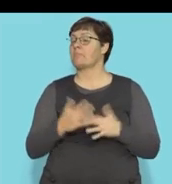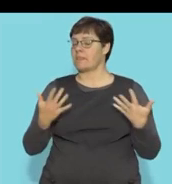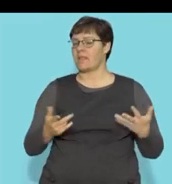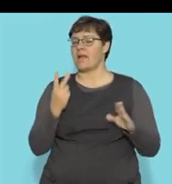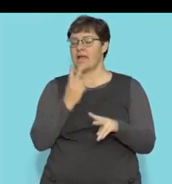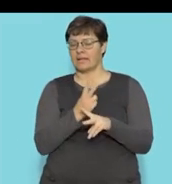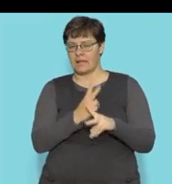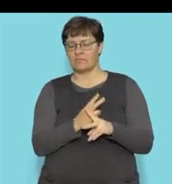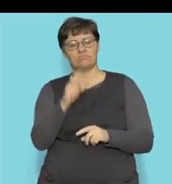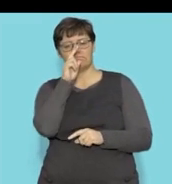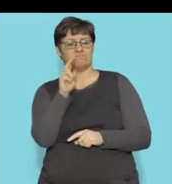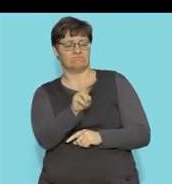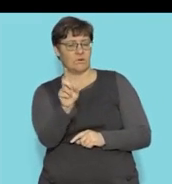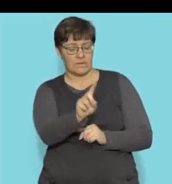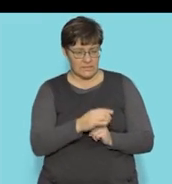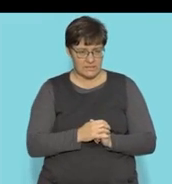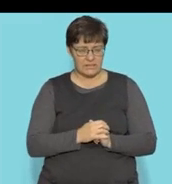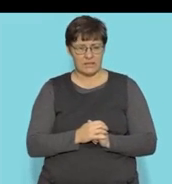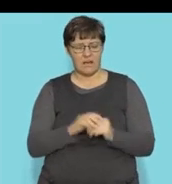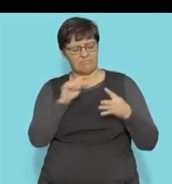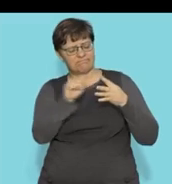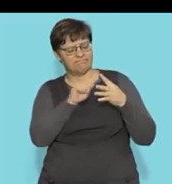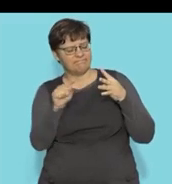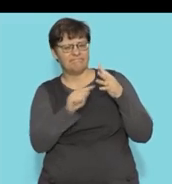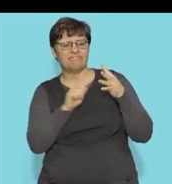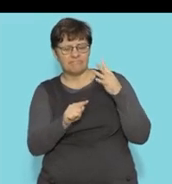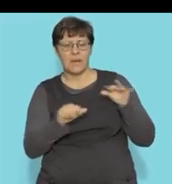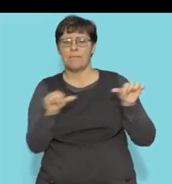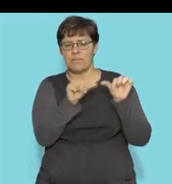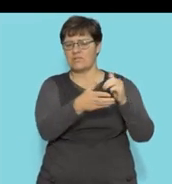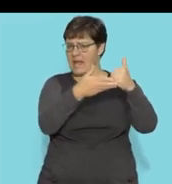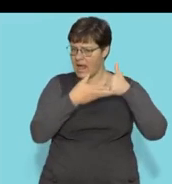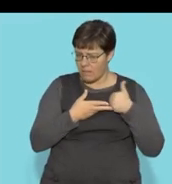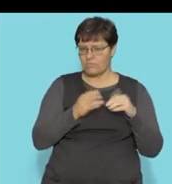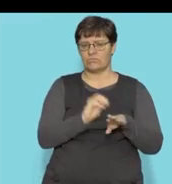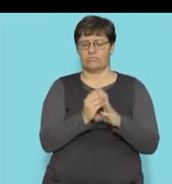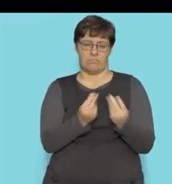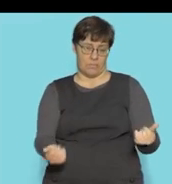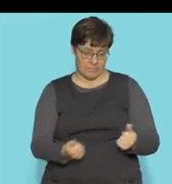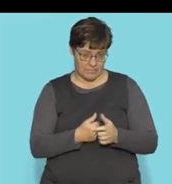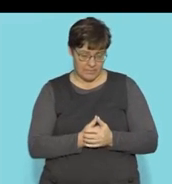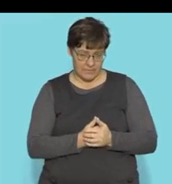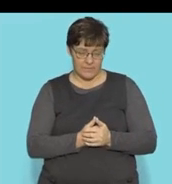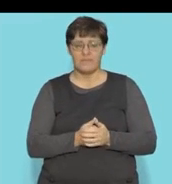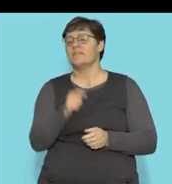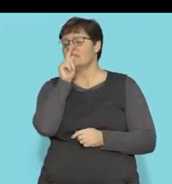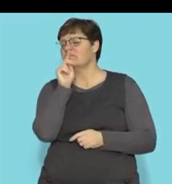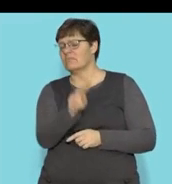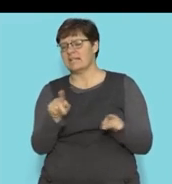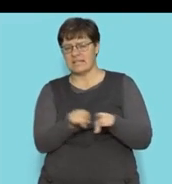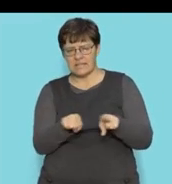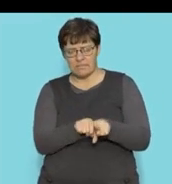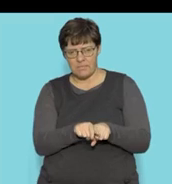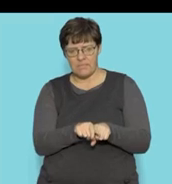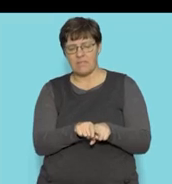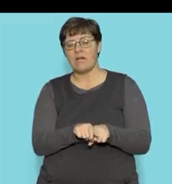Cool guys, so again we're just going to be looking at different ways that measurement can assist me in problem solving, and we're also going to have some